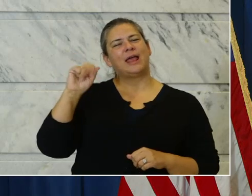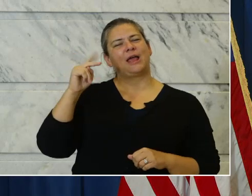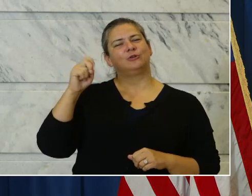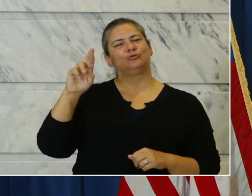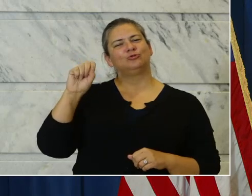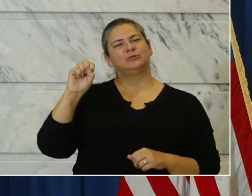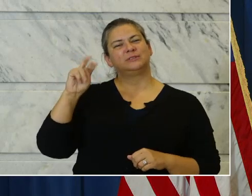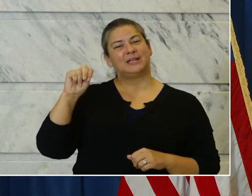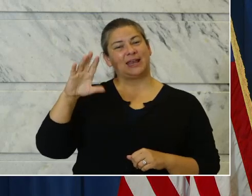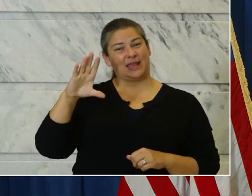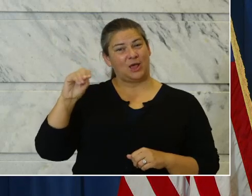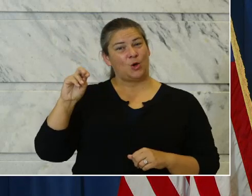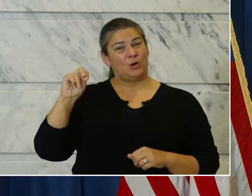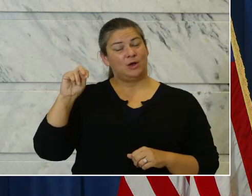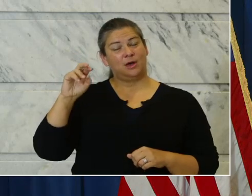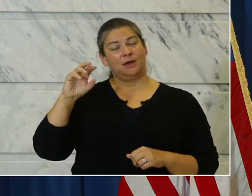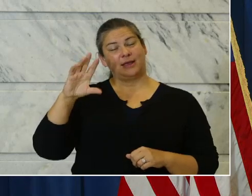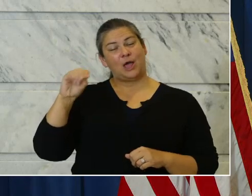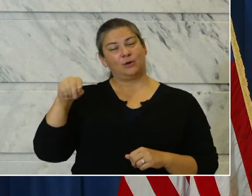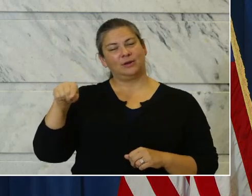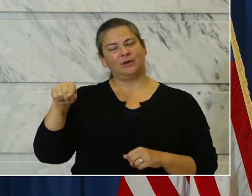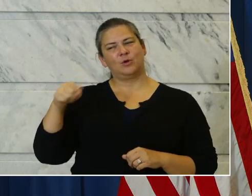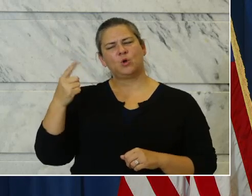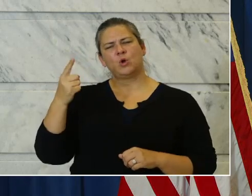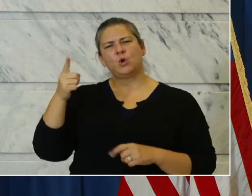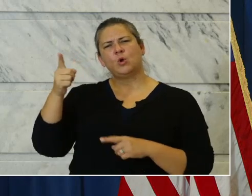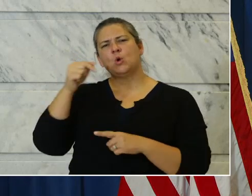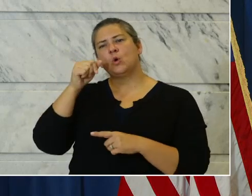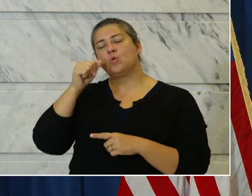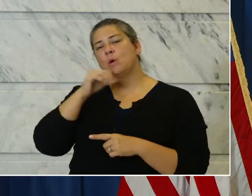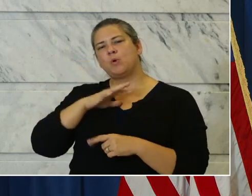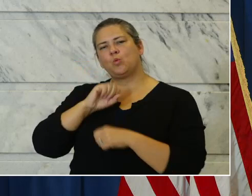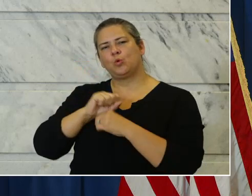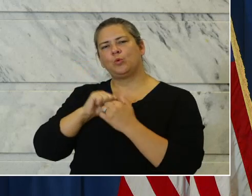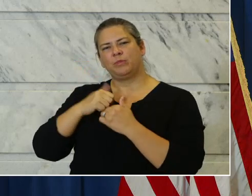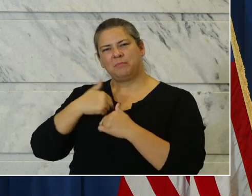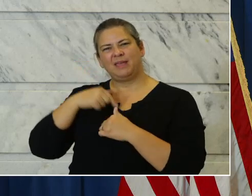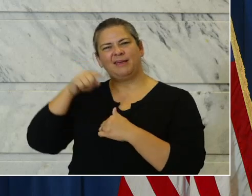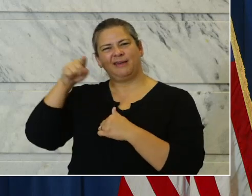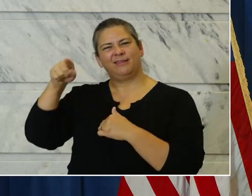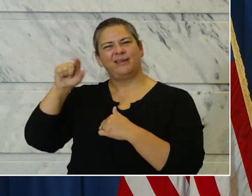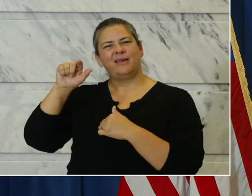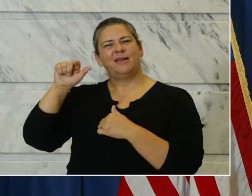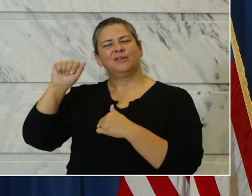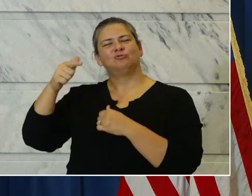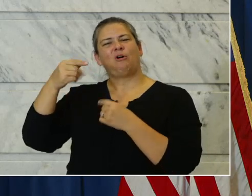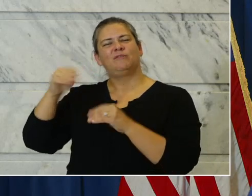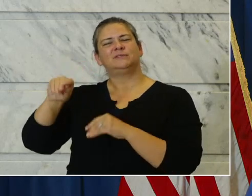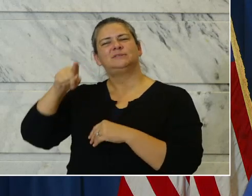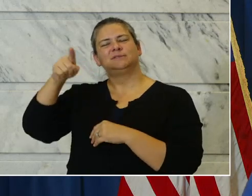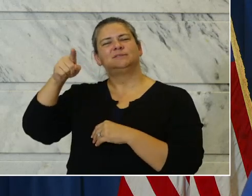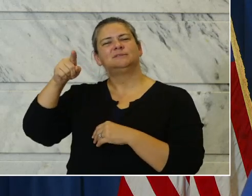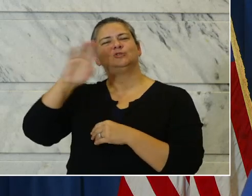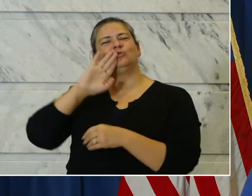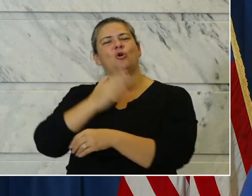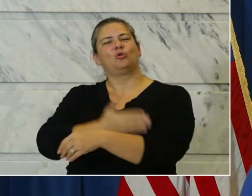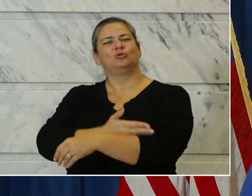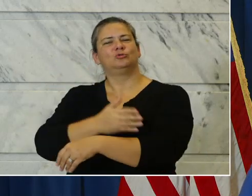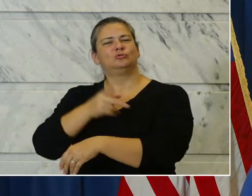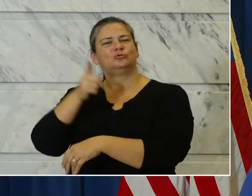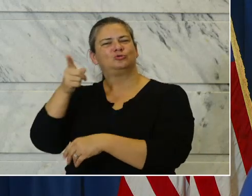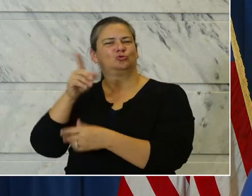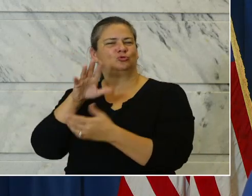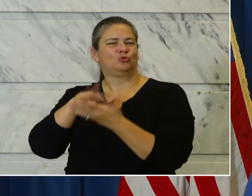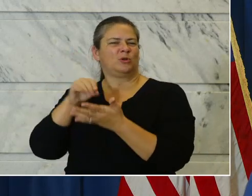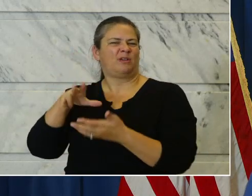worked with me in the AG's office. I believe her daughter is a teacher there. Appreciate all that you all are doing. Today, we're going to